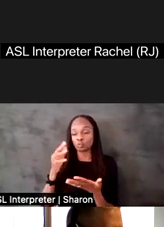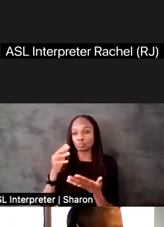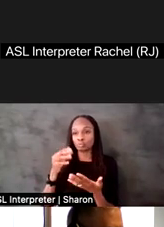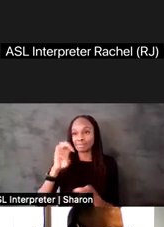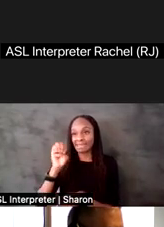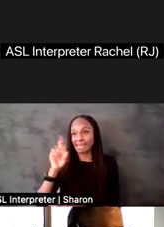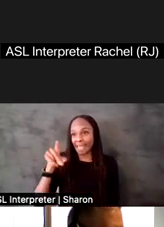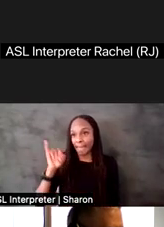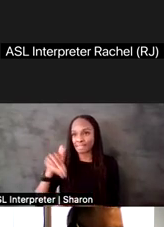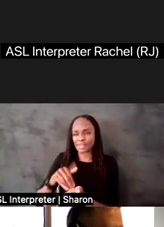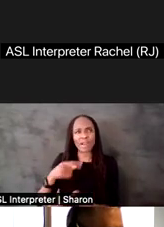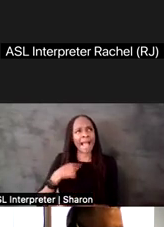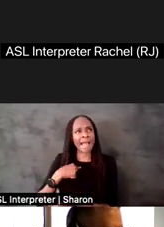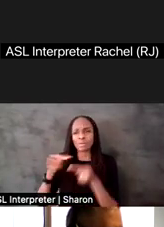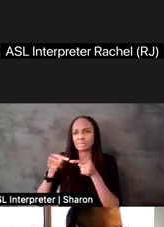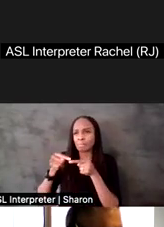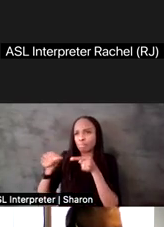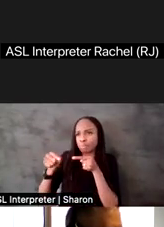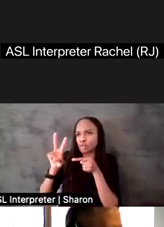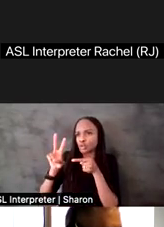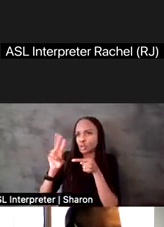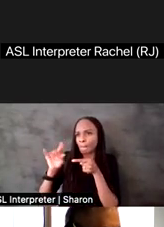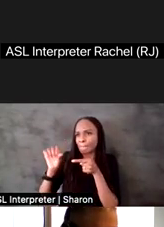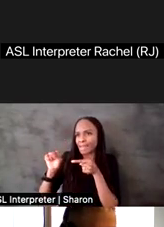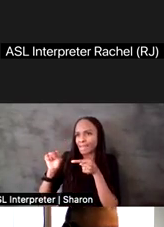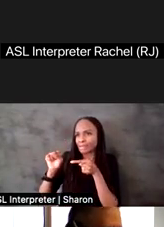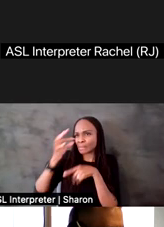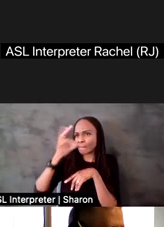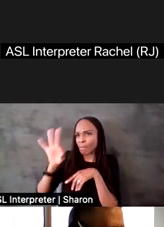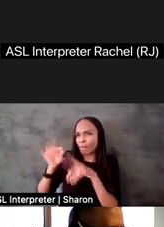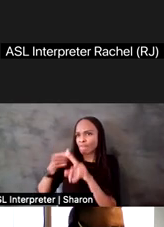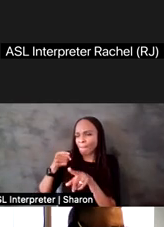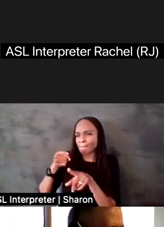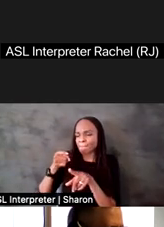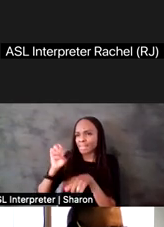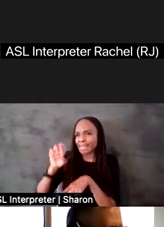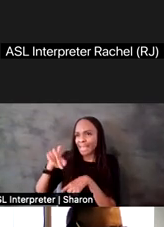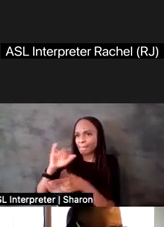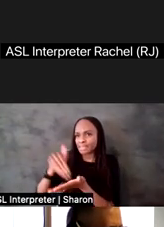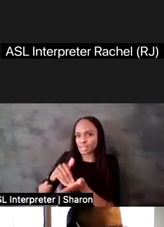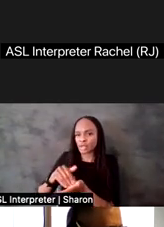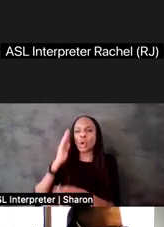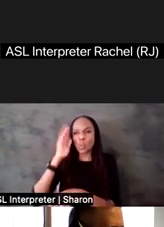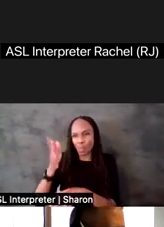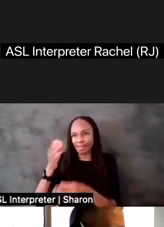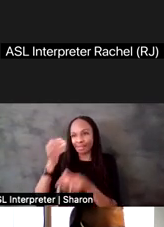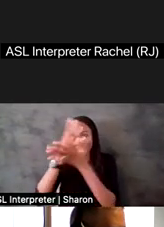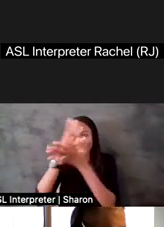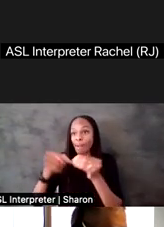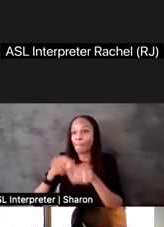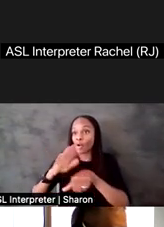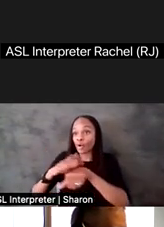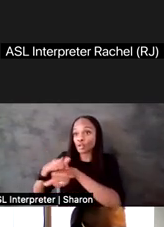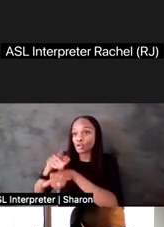probably about 2 miles from the epicenter. And we'll talk about alerts and different things that you can subscribe to